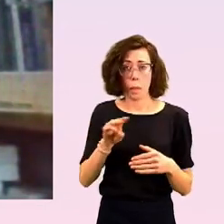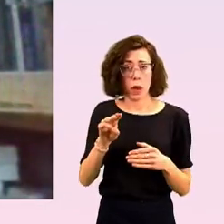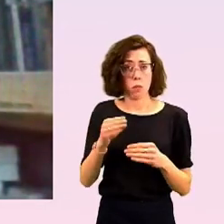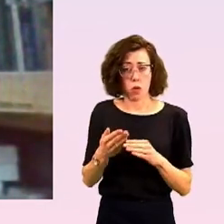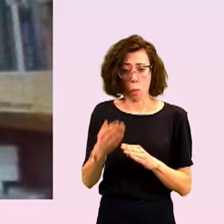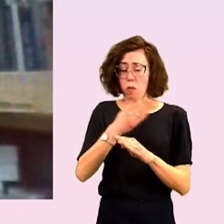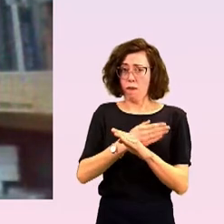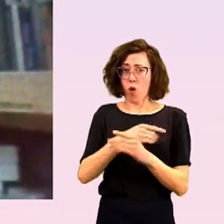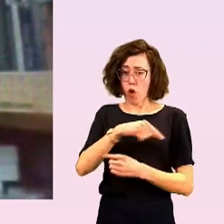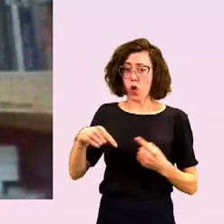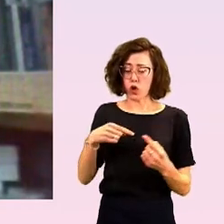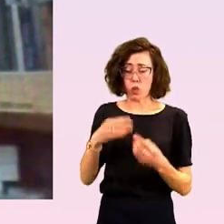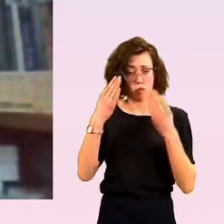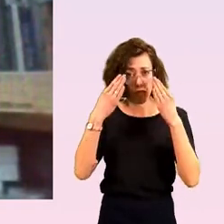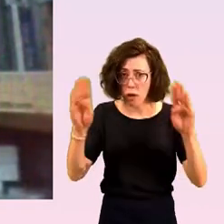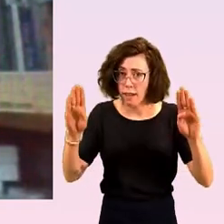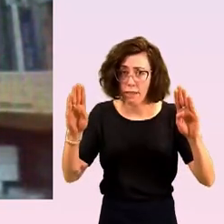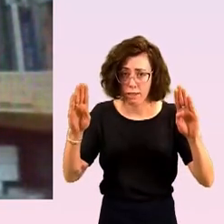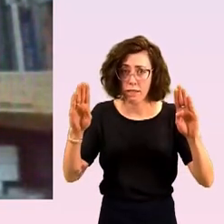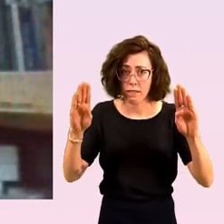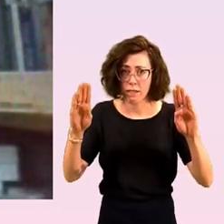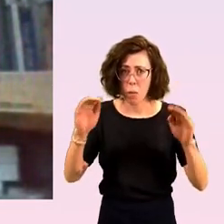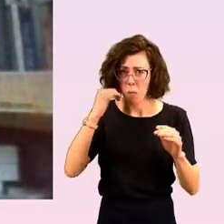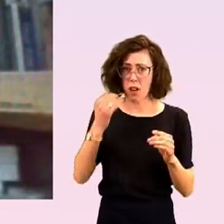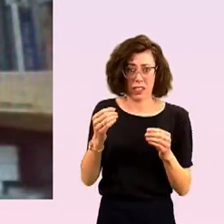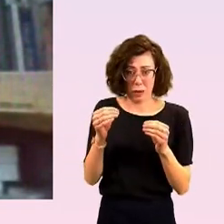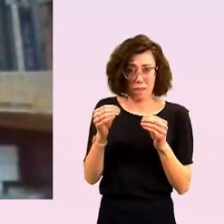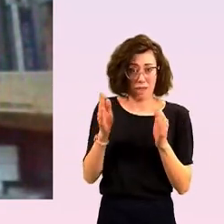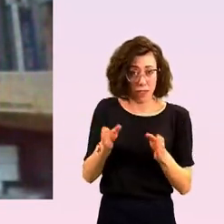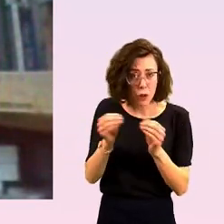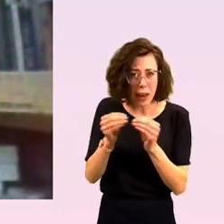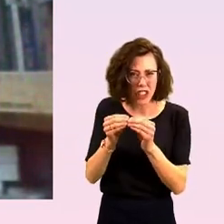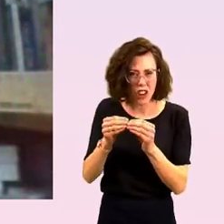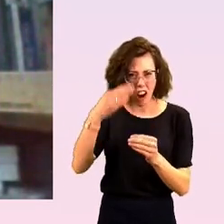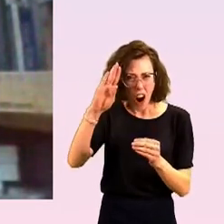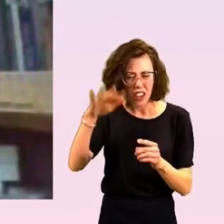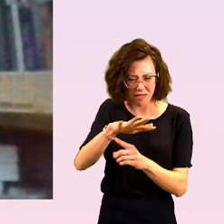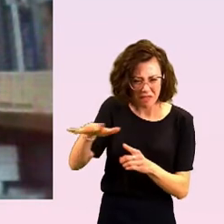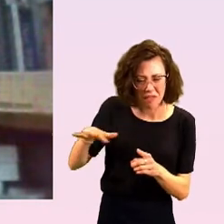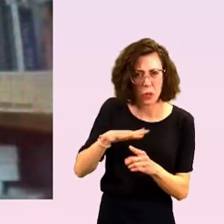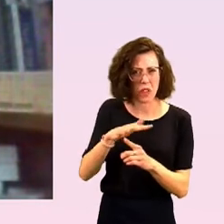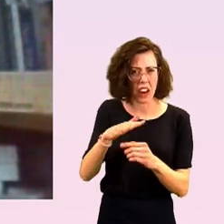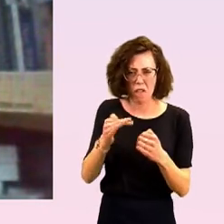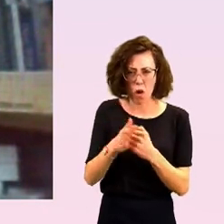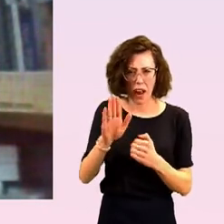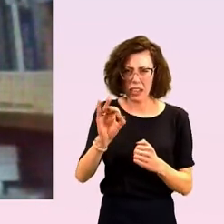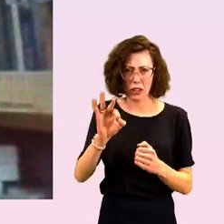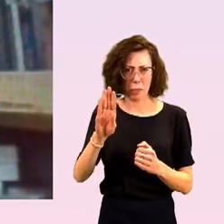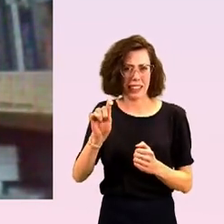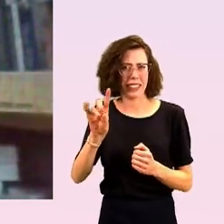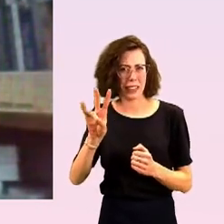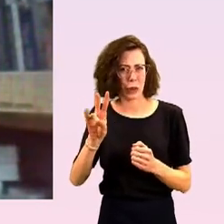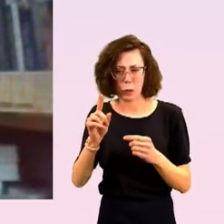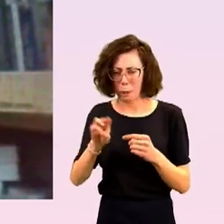were, given the very, very hostile atmosphere in Ireland in the 70s and particularly in the 80s for LGBT